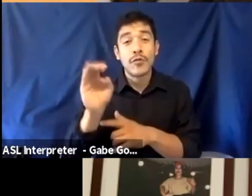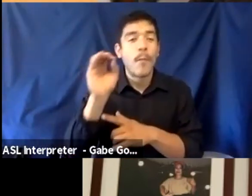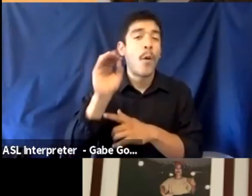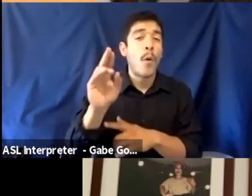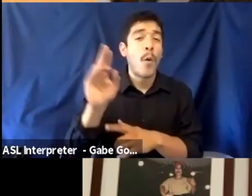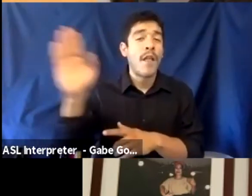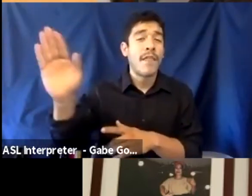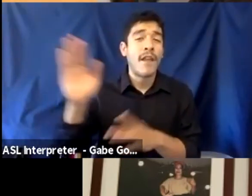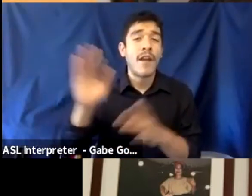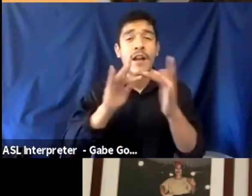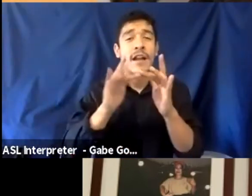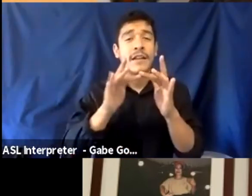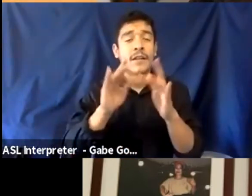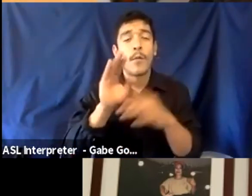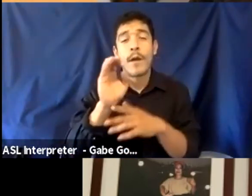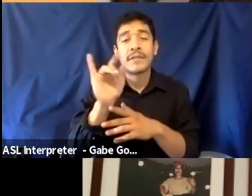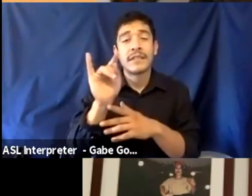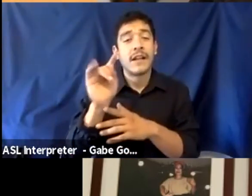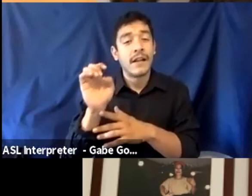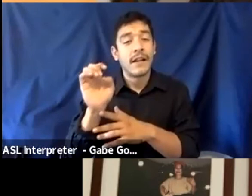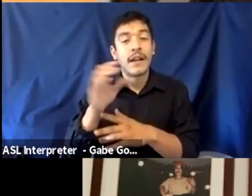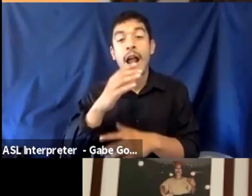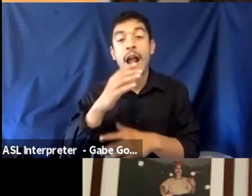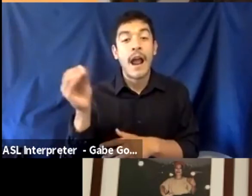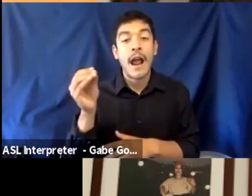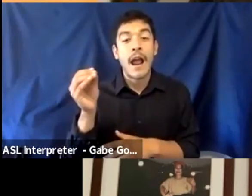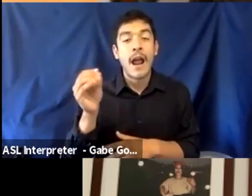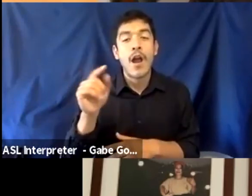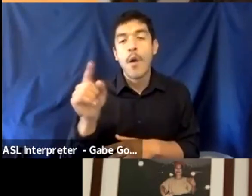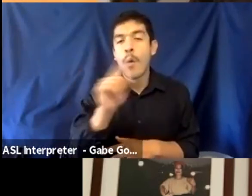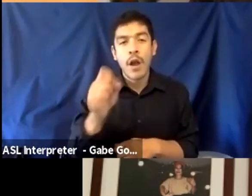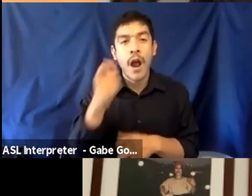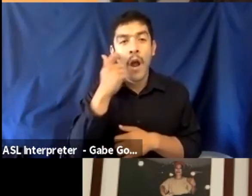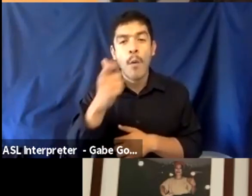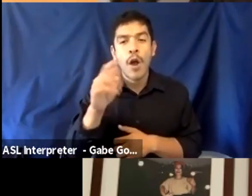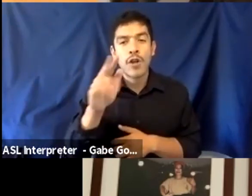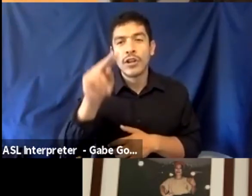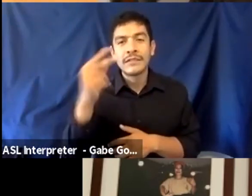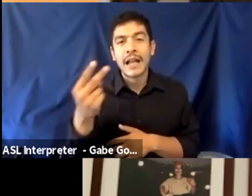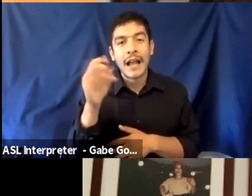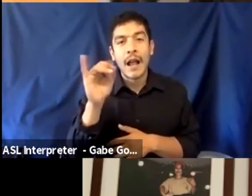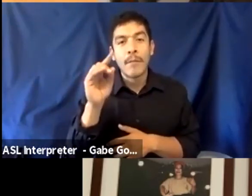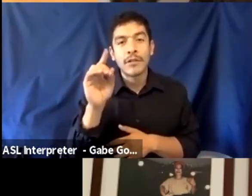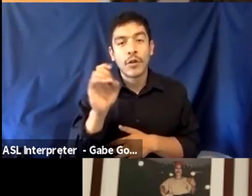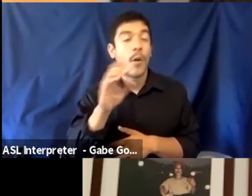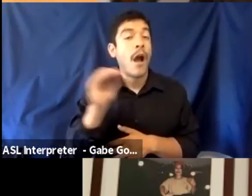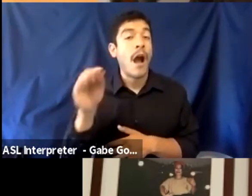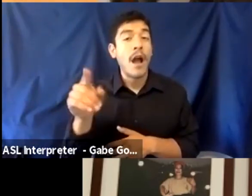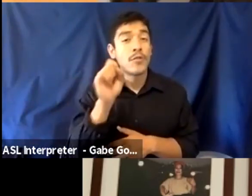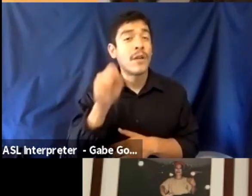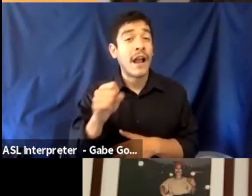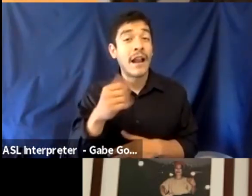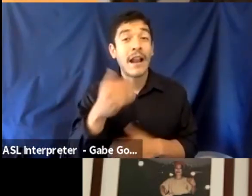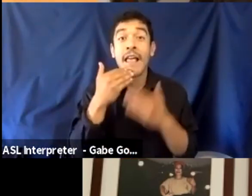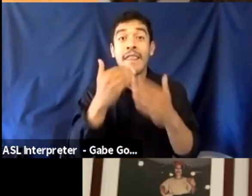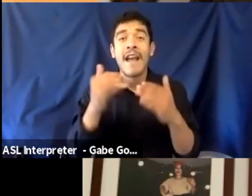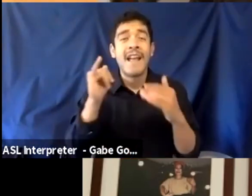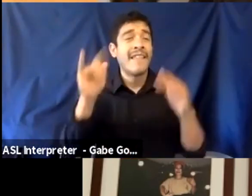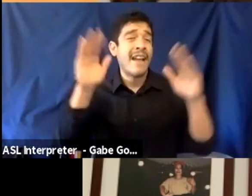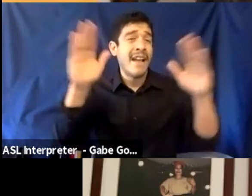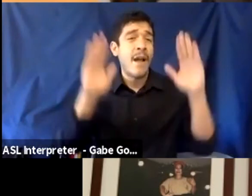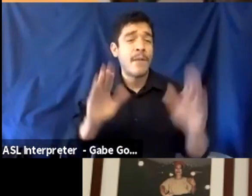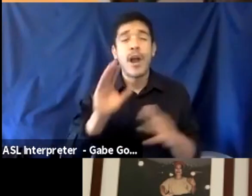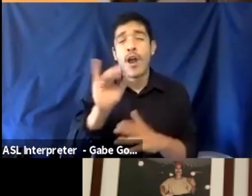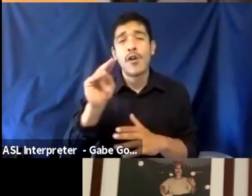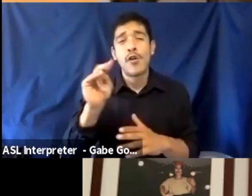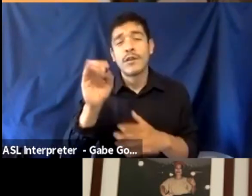the GoldieBlox, website. And you get to watch the second episode. And we want to thank the amazing Corinne